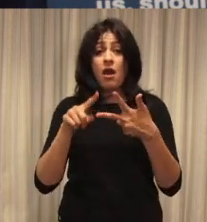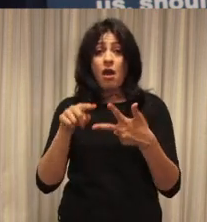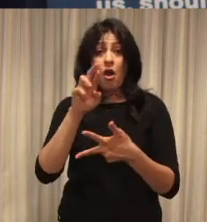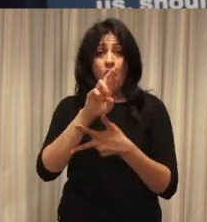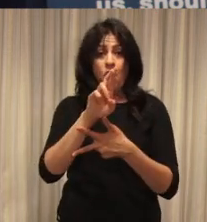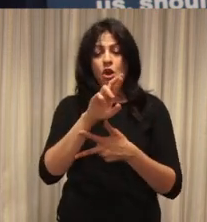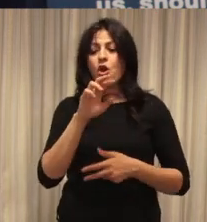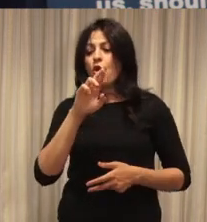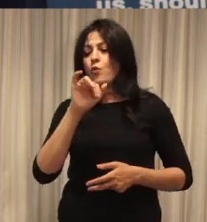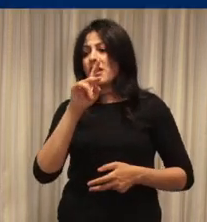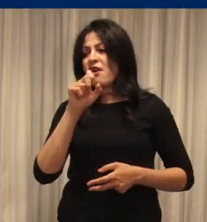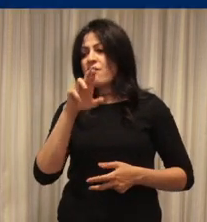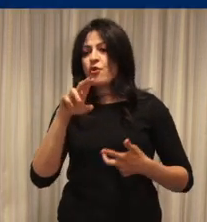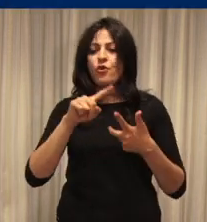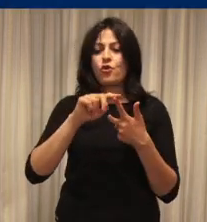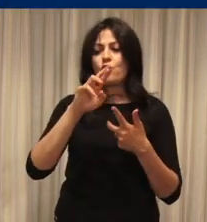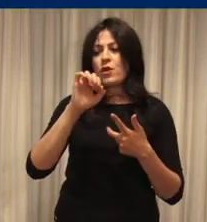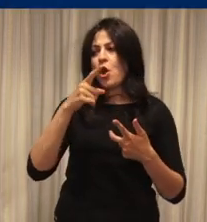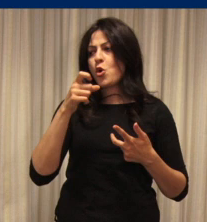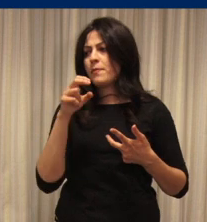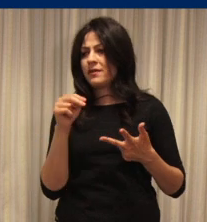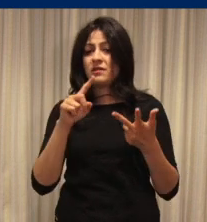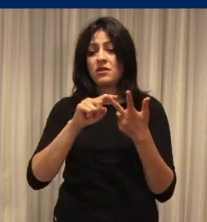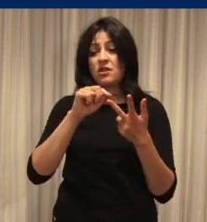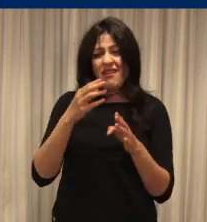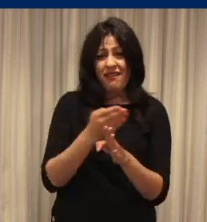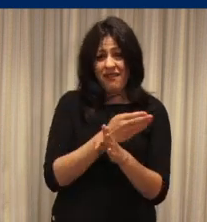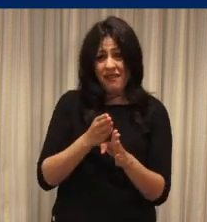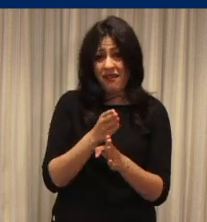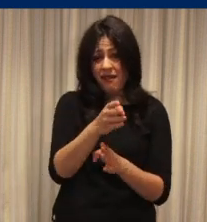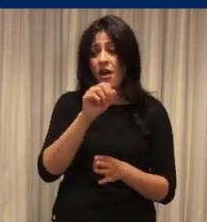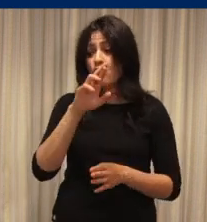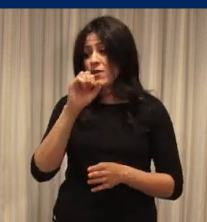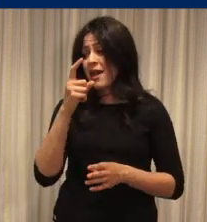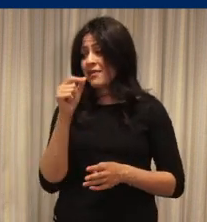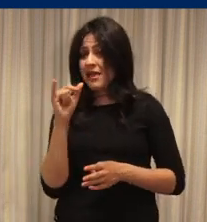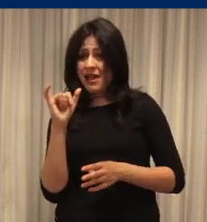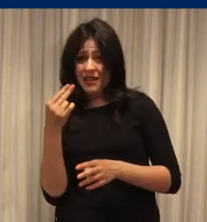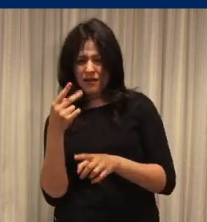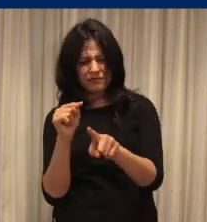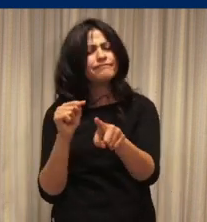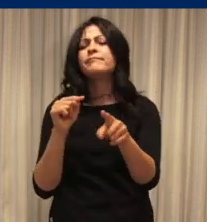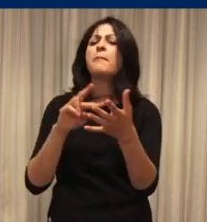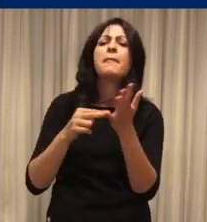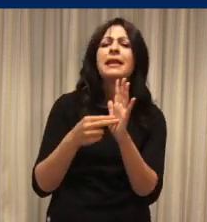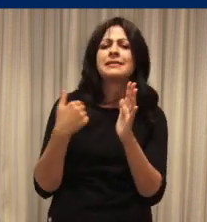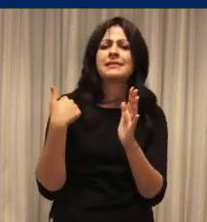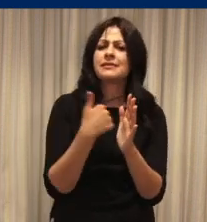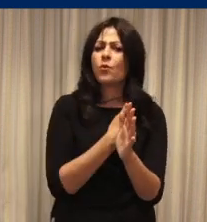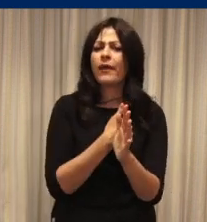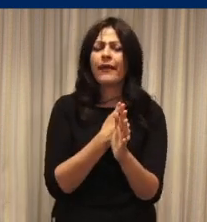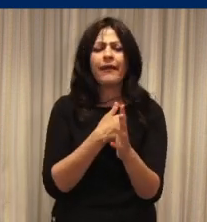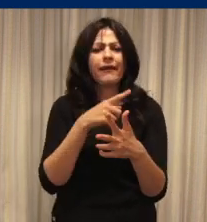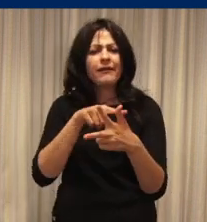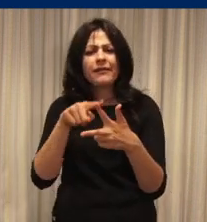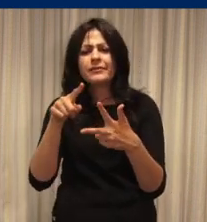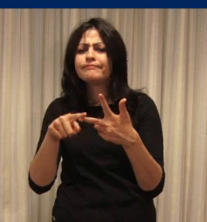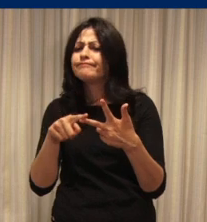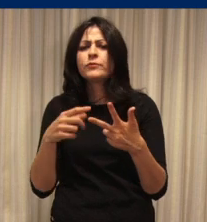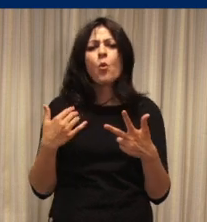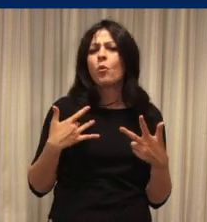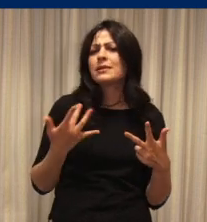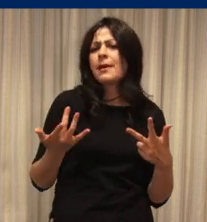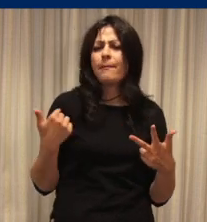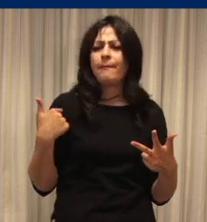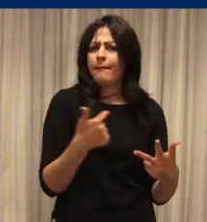and realign. So where are we in our planning on that? How are we doing in terms of each of those lines of